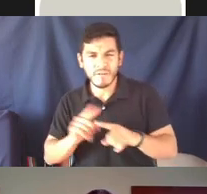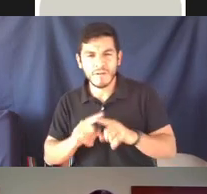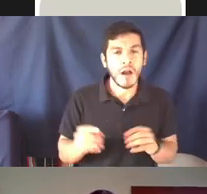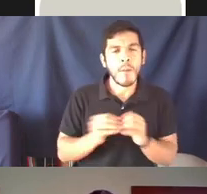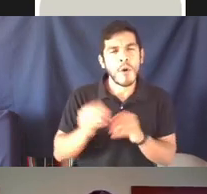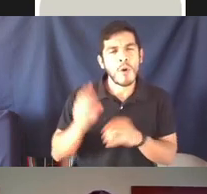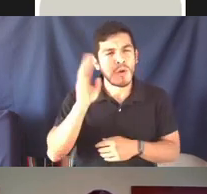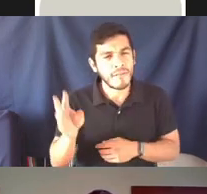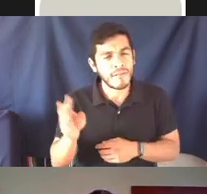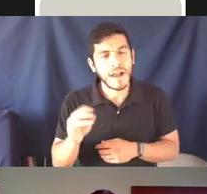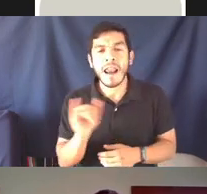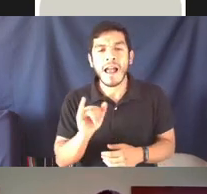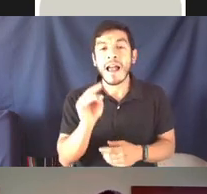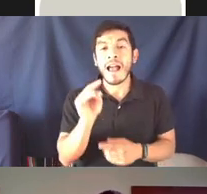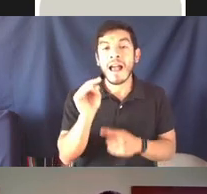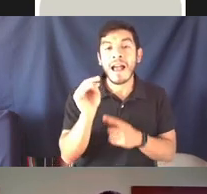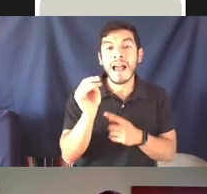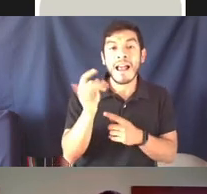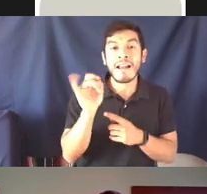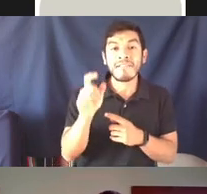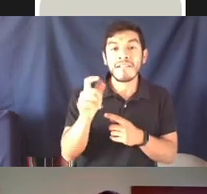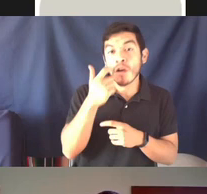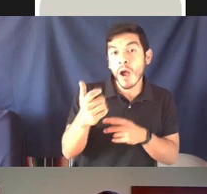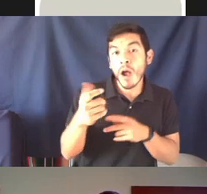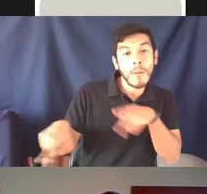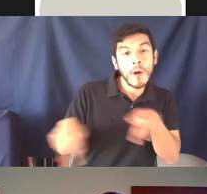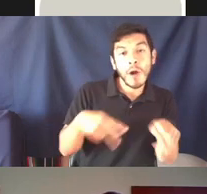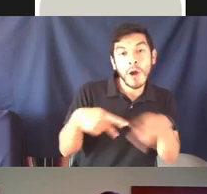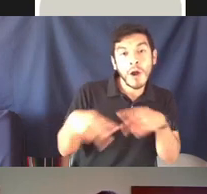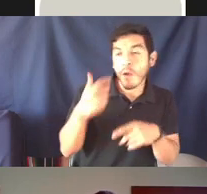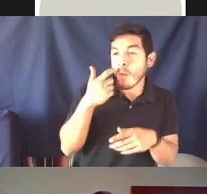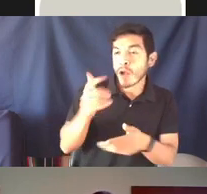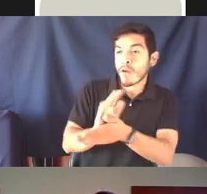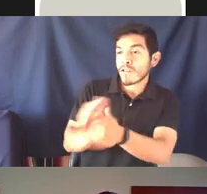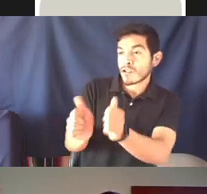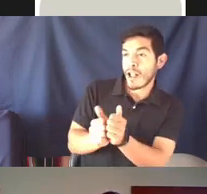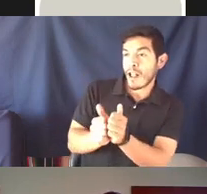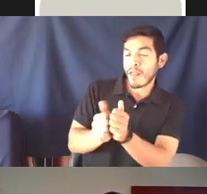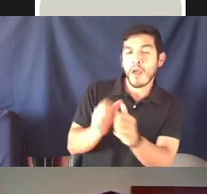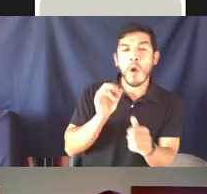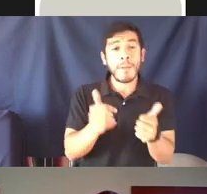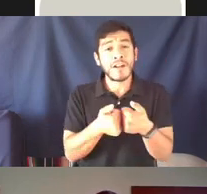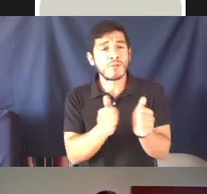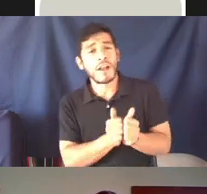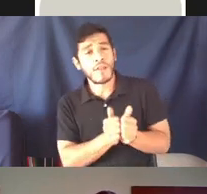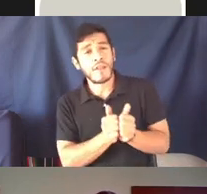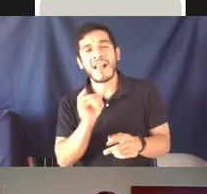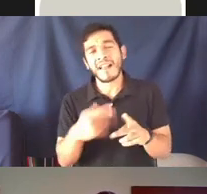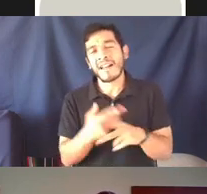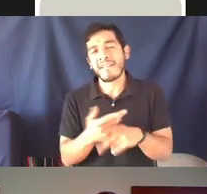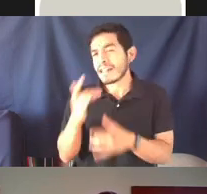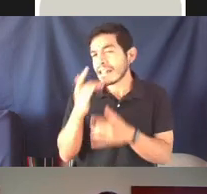watch parties and playing games online and that kind of thing. So that was pretty interesting to see. You can go to the next